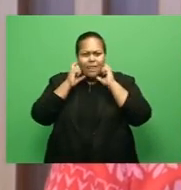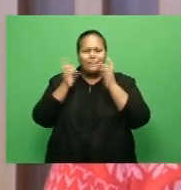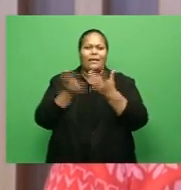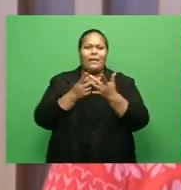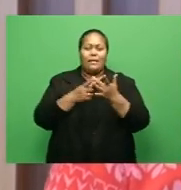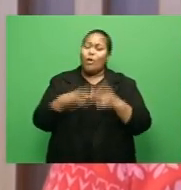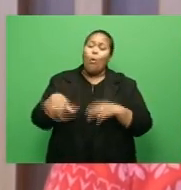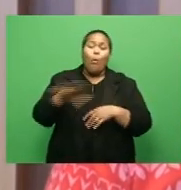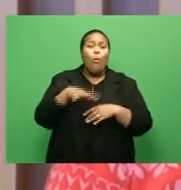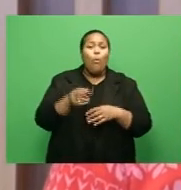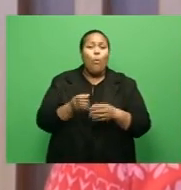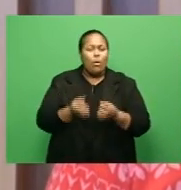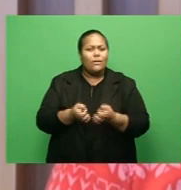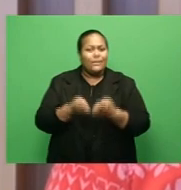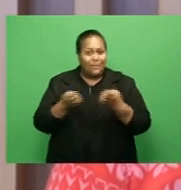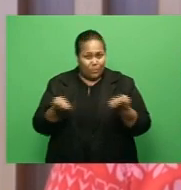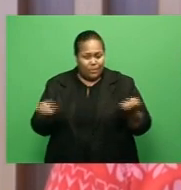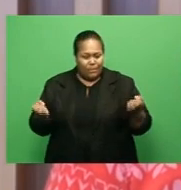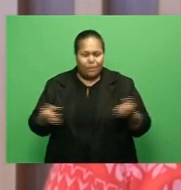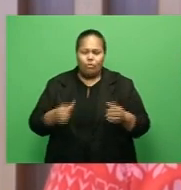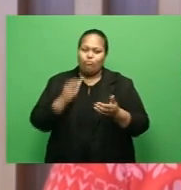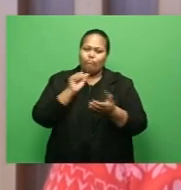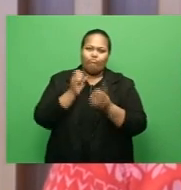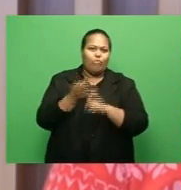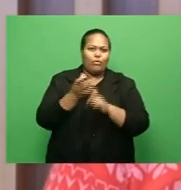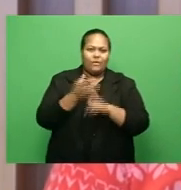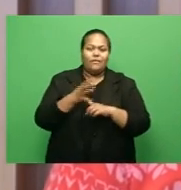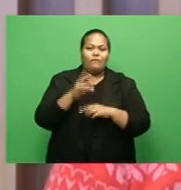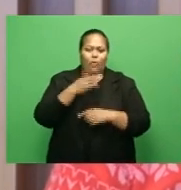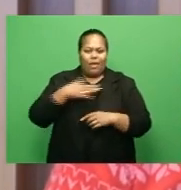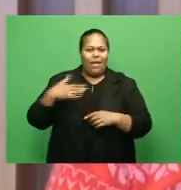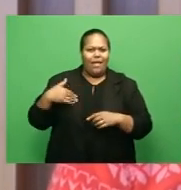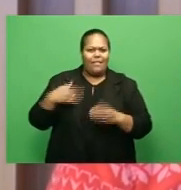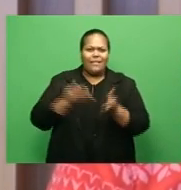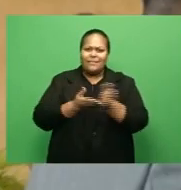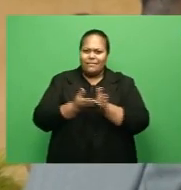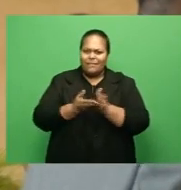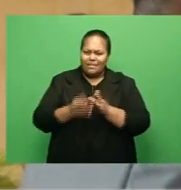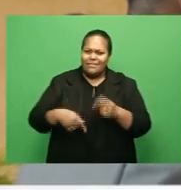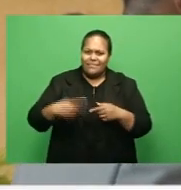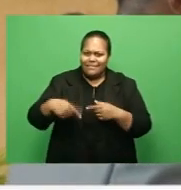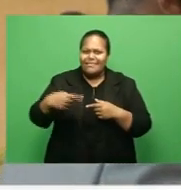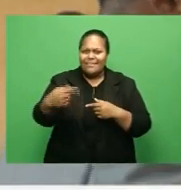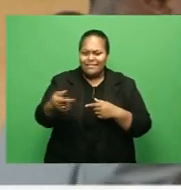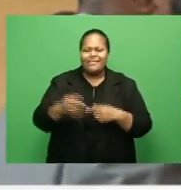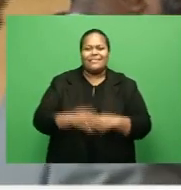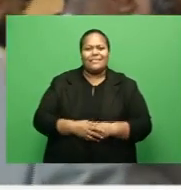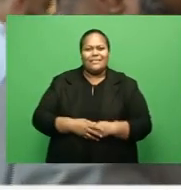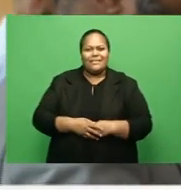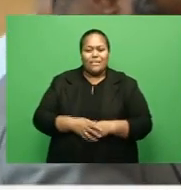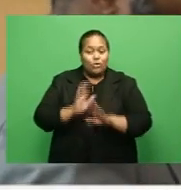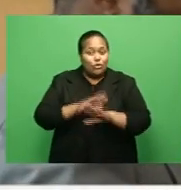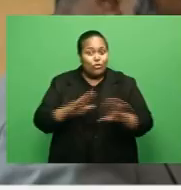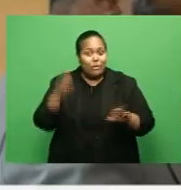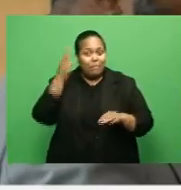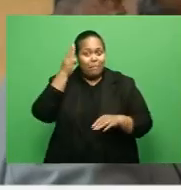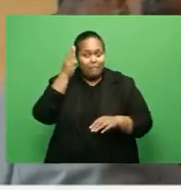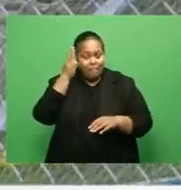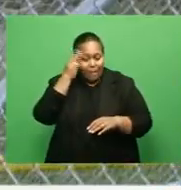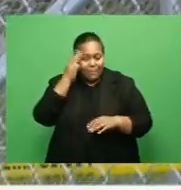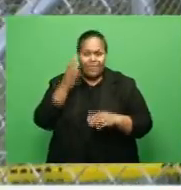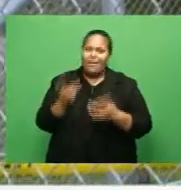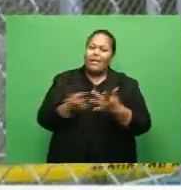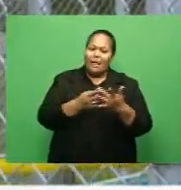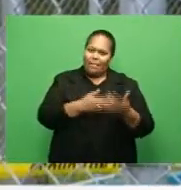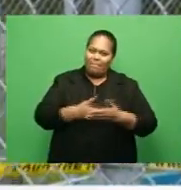to keep health services running and to keep children, mothers and families safe. Health Minister Dr. Ifiremi Wangainambete says